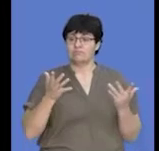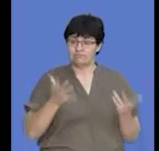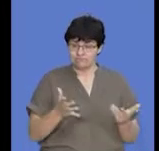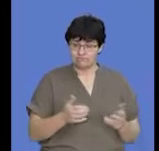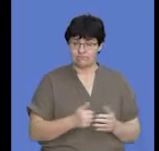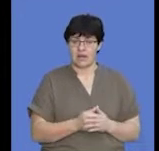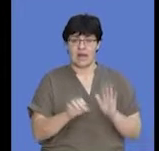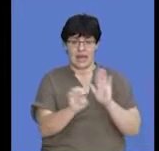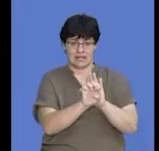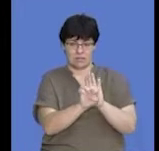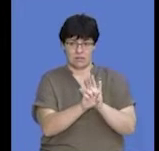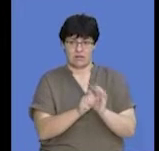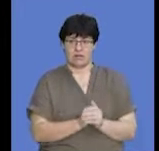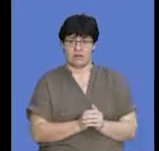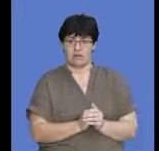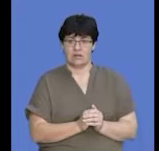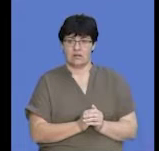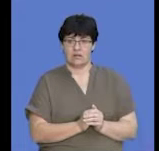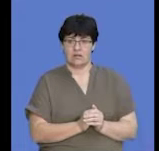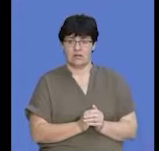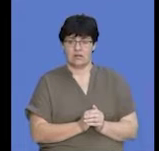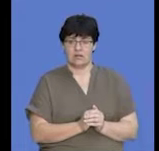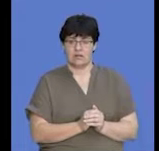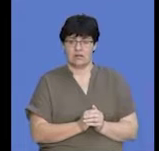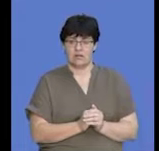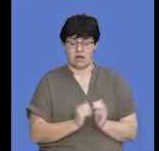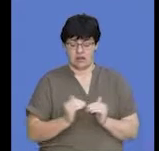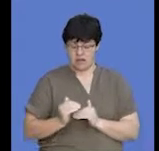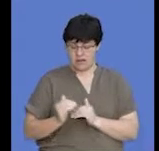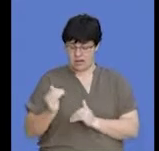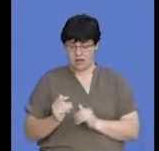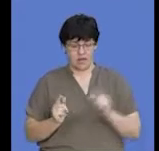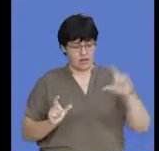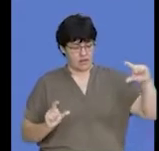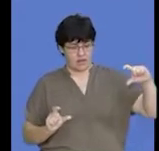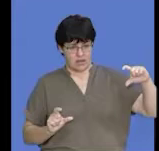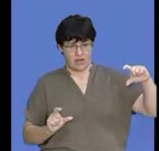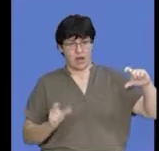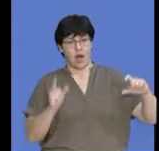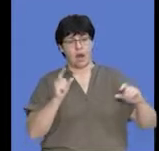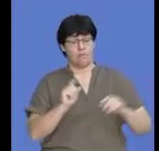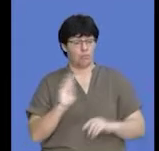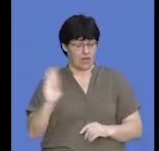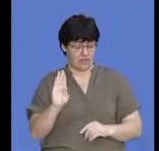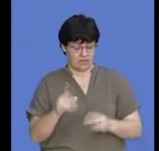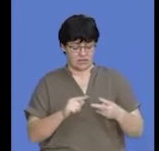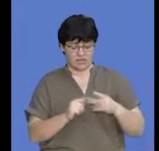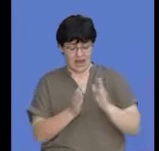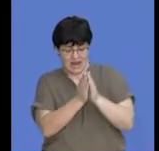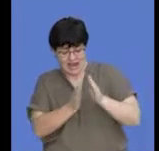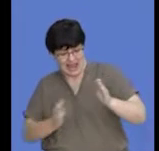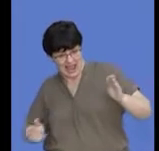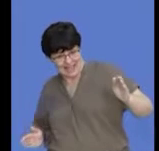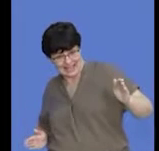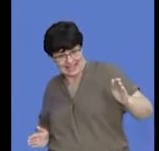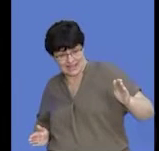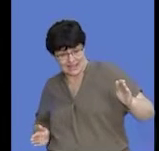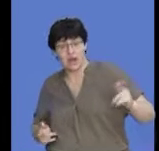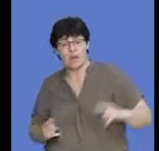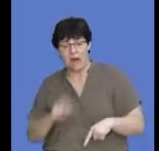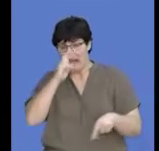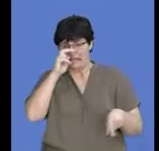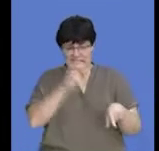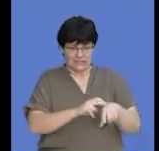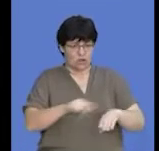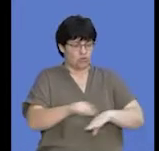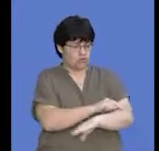particular example, there's my breadth, which is the shortest side, and look at the length. So I would have needed a